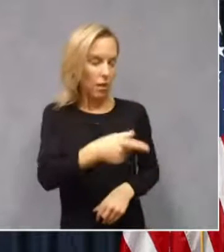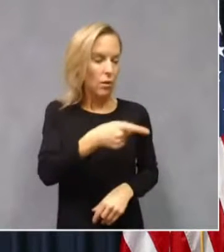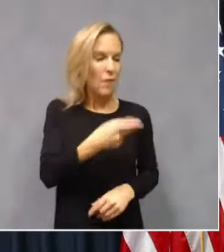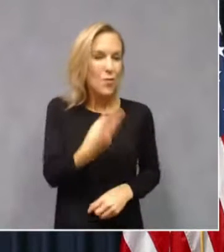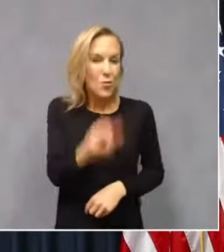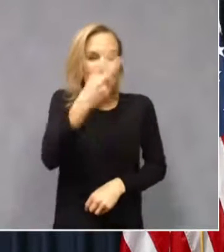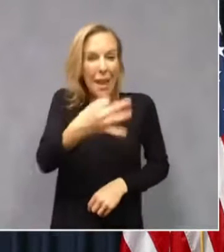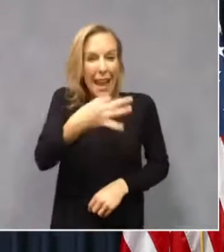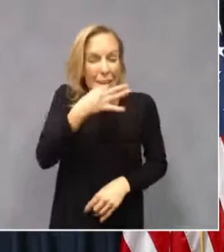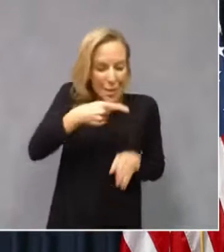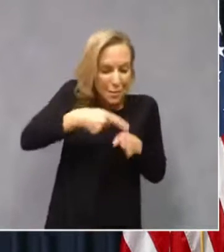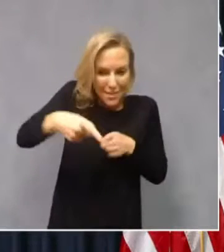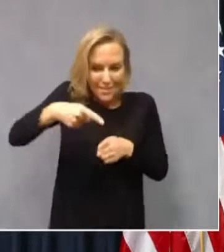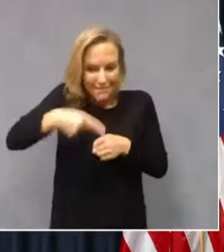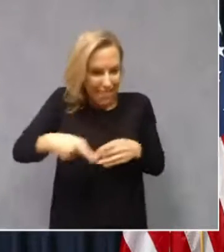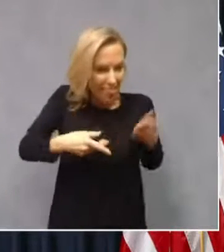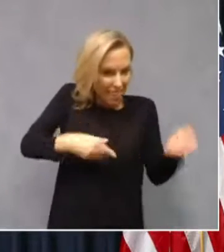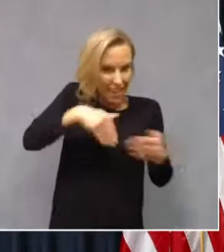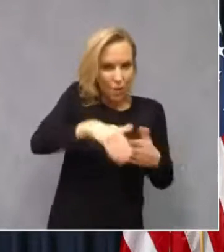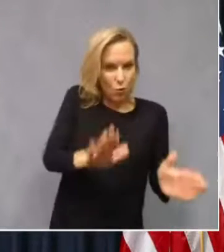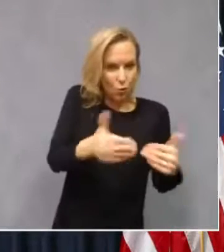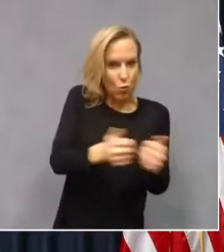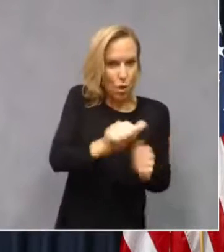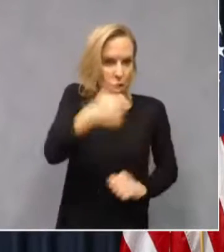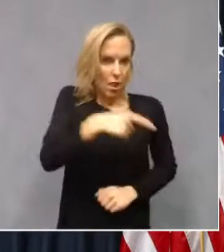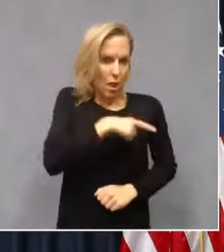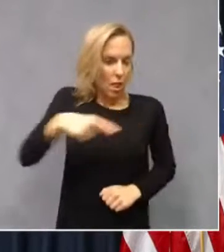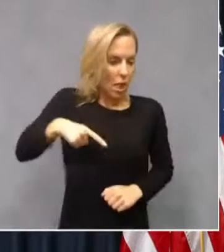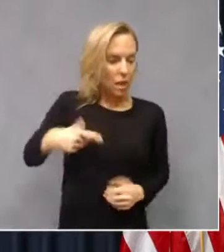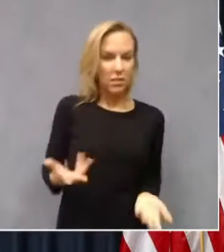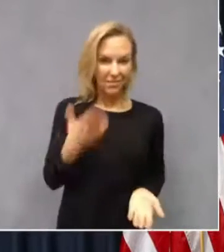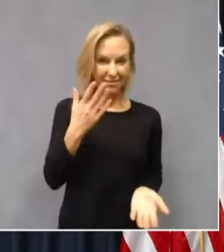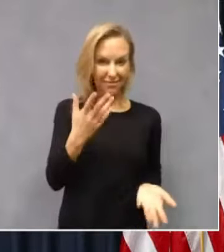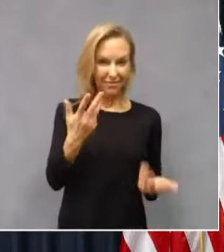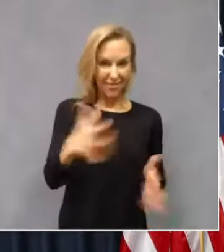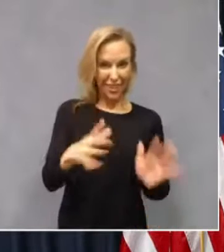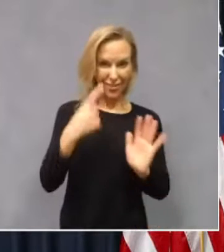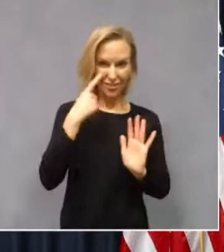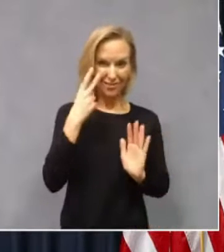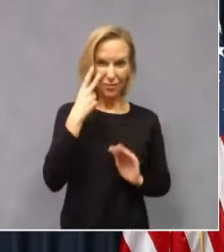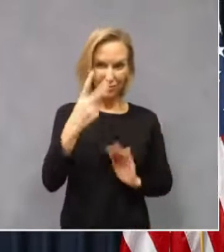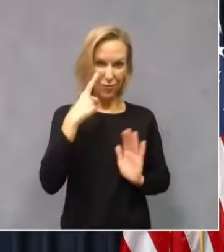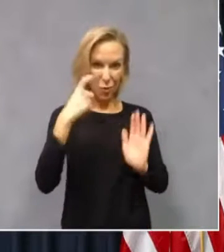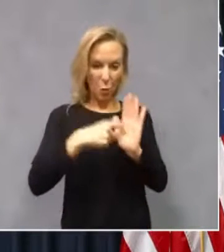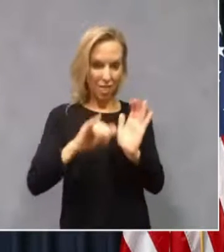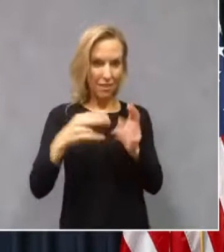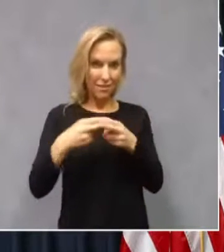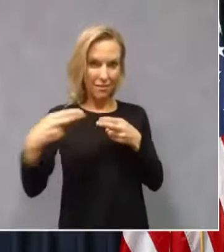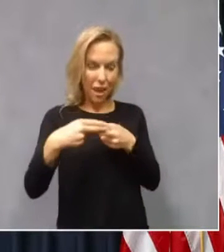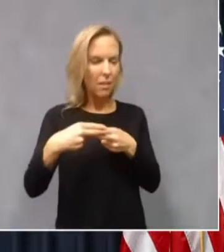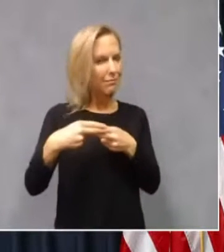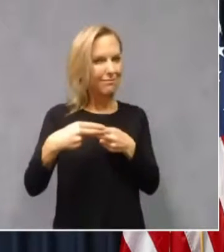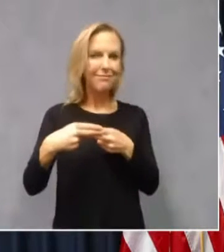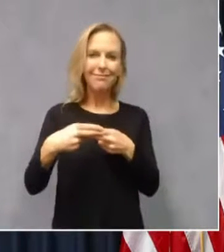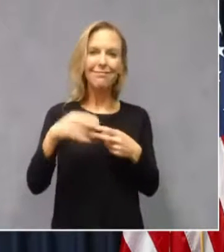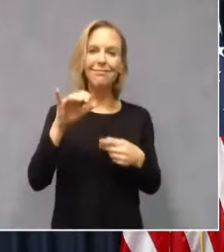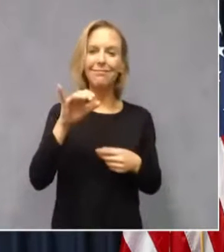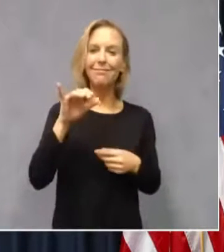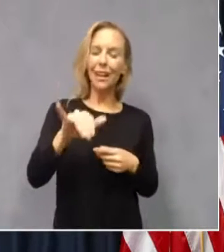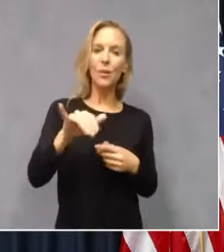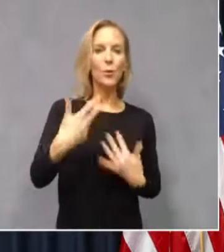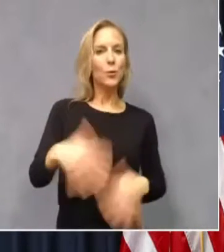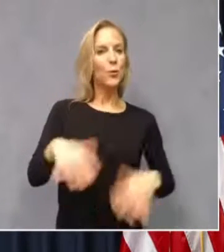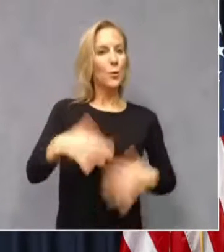been dealing with this virus. And if you look at the slide she showed, I think that what that foremost expert told